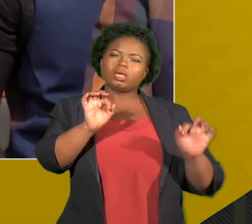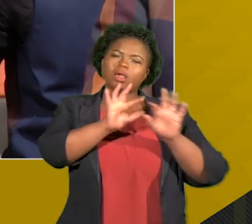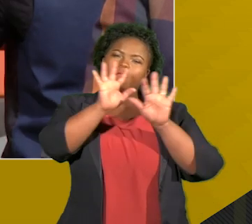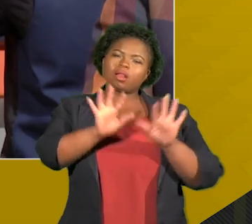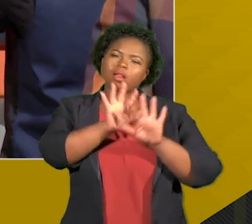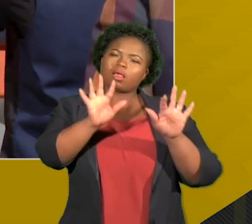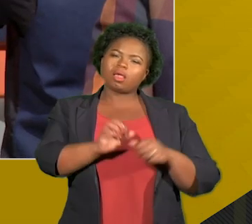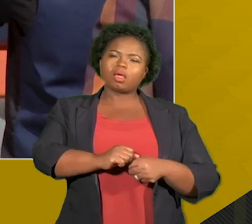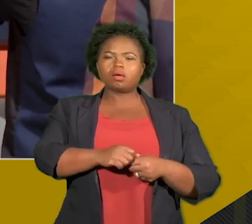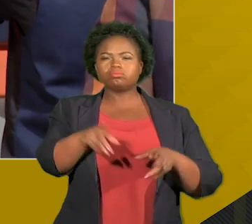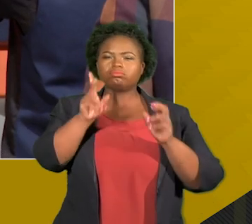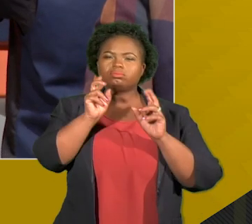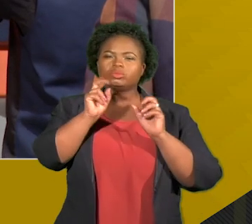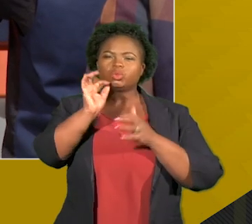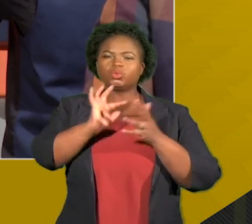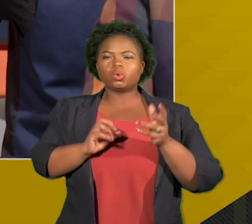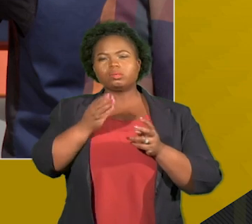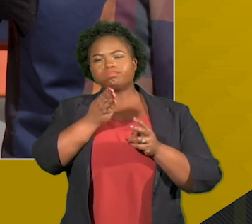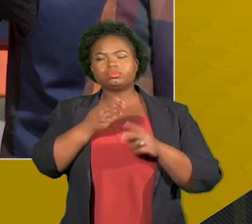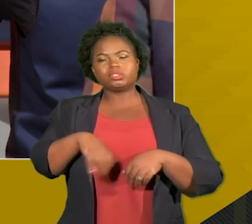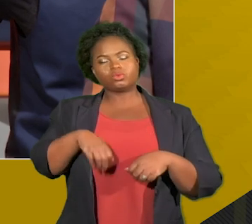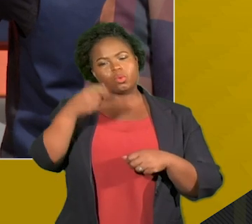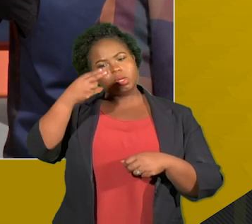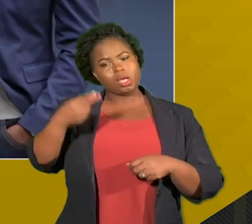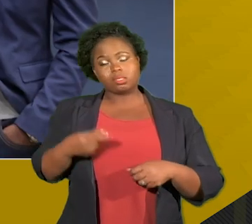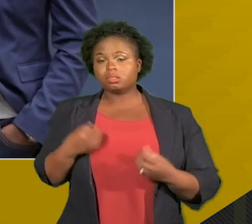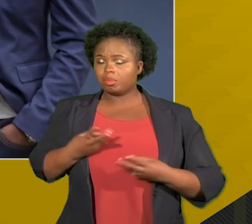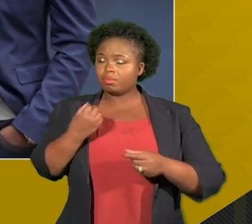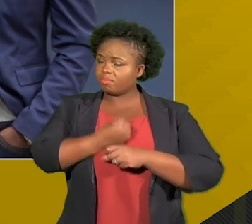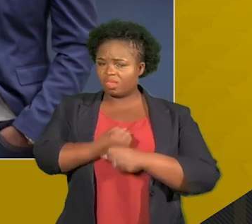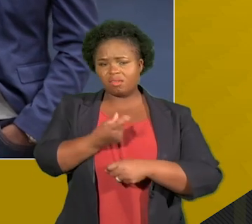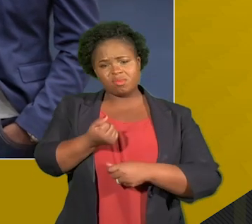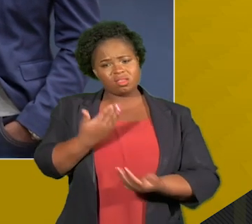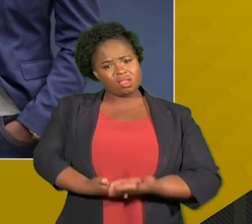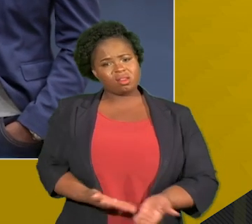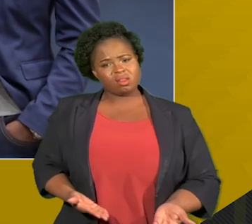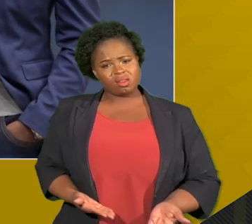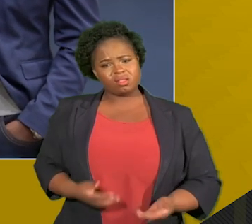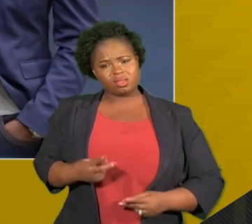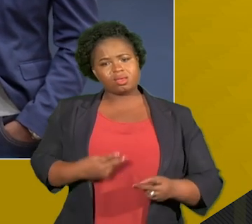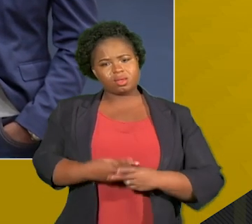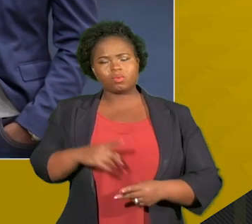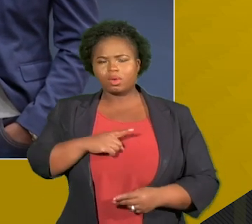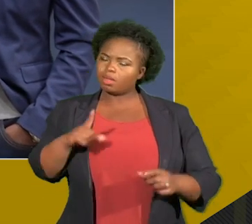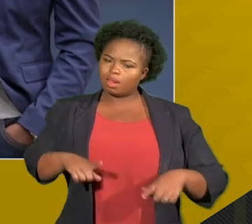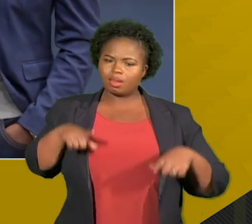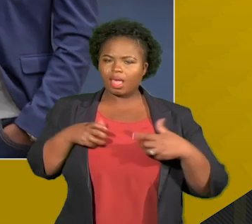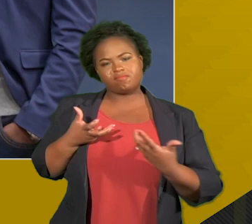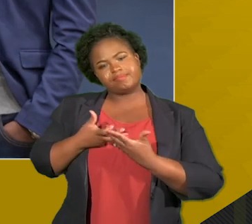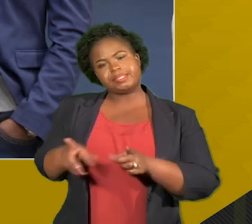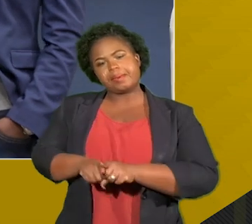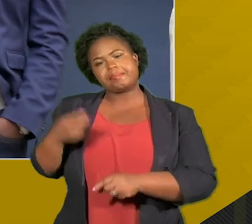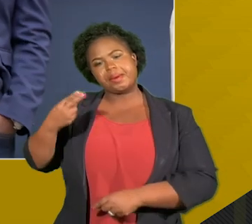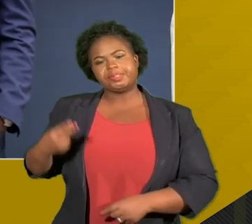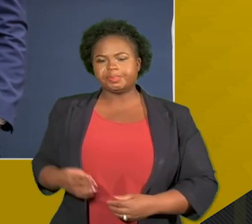behind it. Yes, there is business in it, and people can make money. And how can I say it? Life is art. Oh wow.